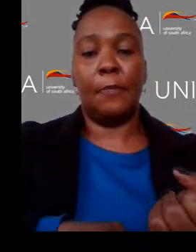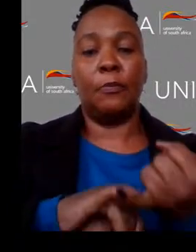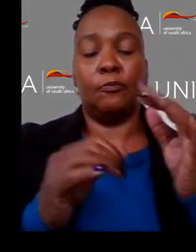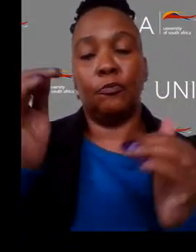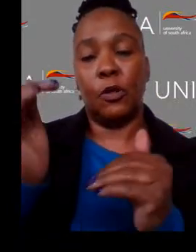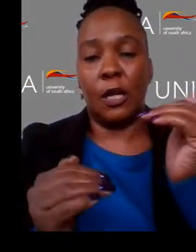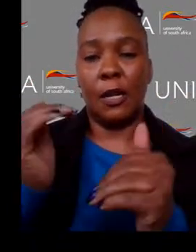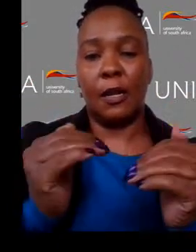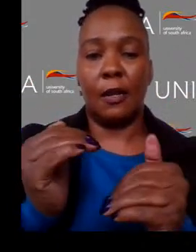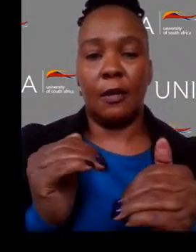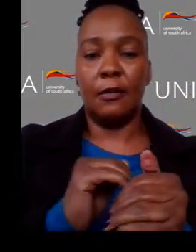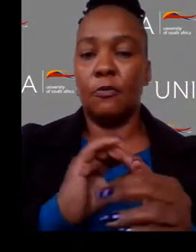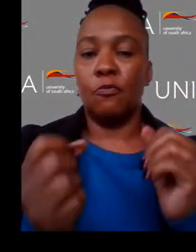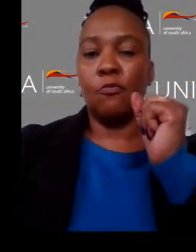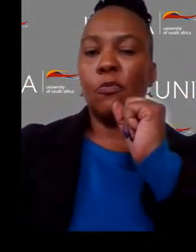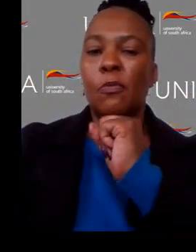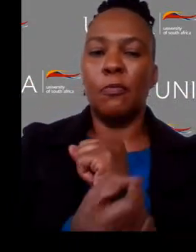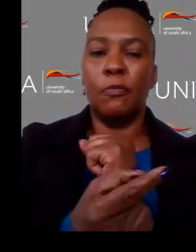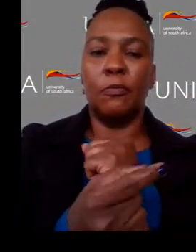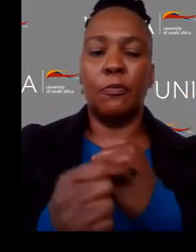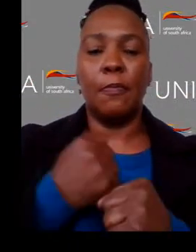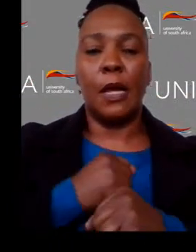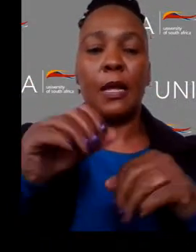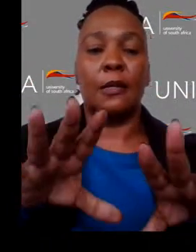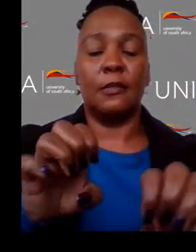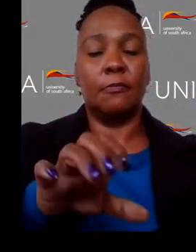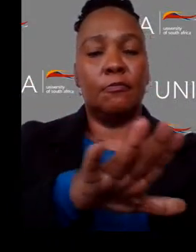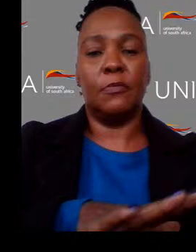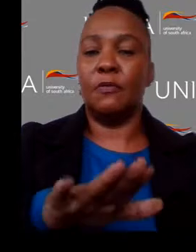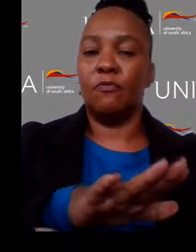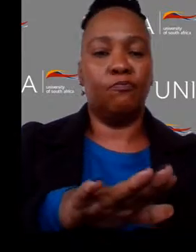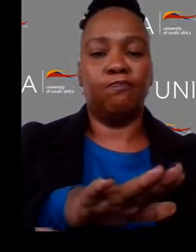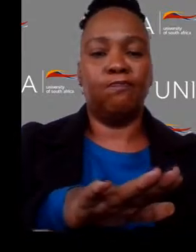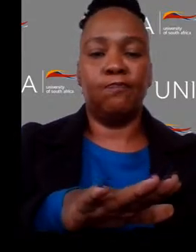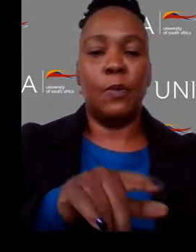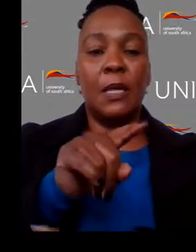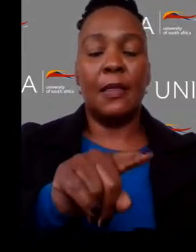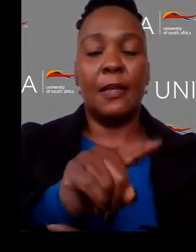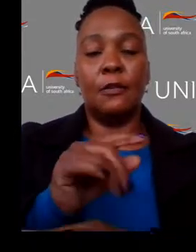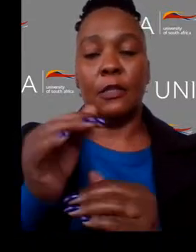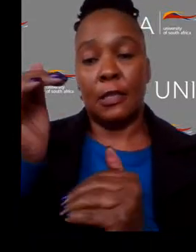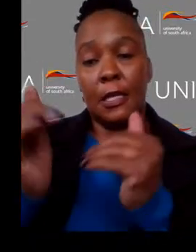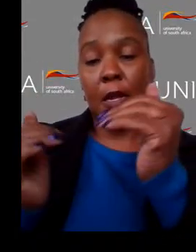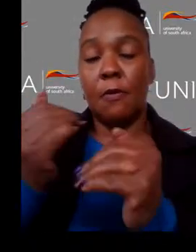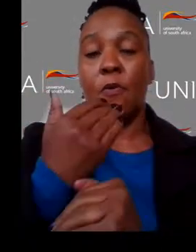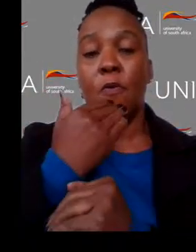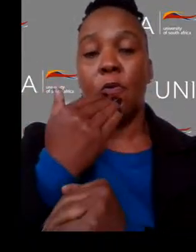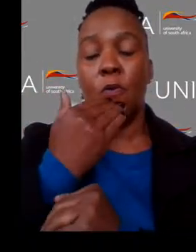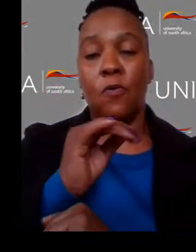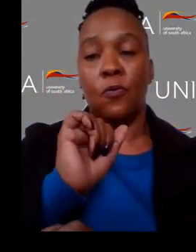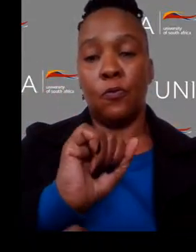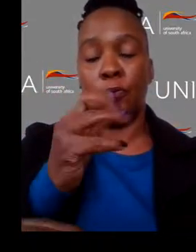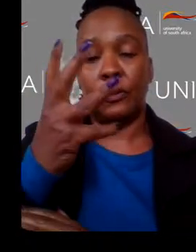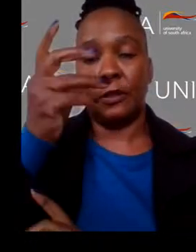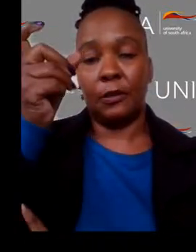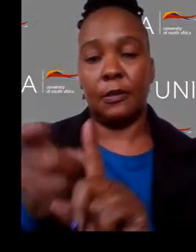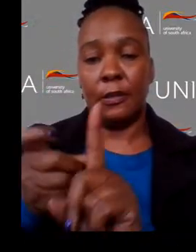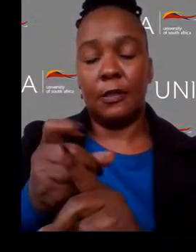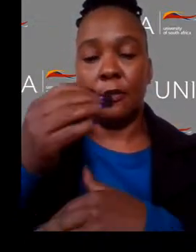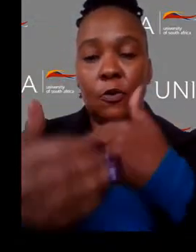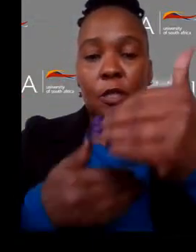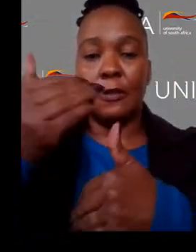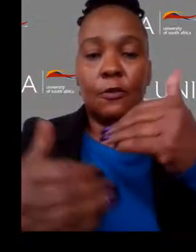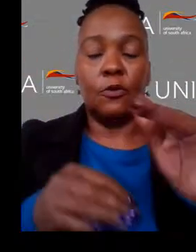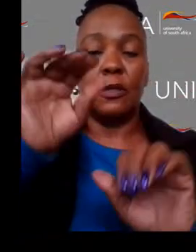will not happen on the myExams platform. These are arranged by a module. So these are generally continuous